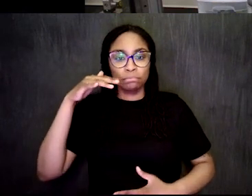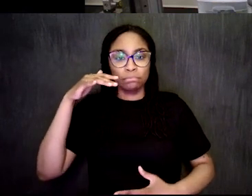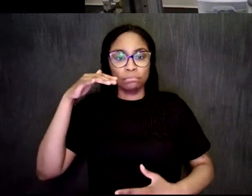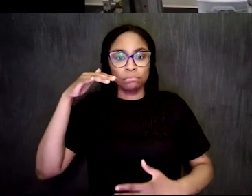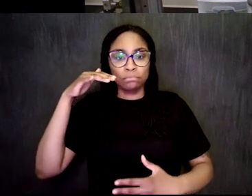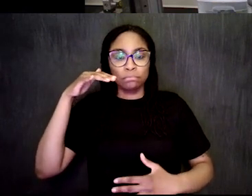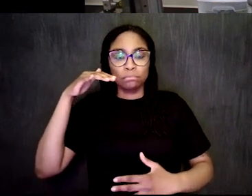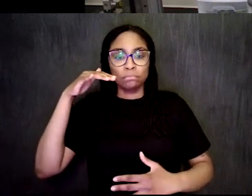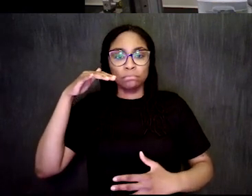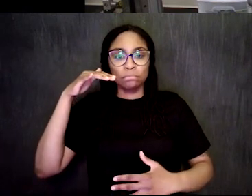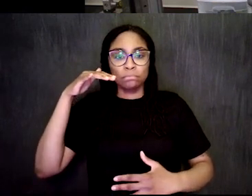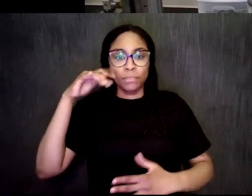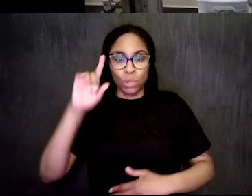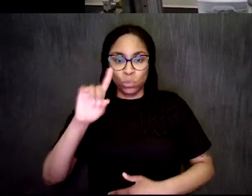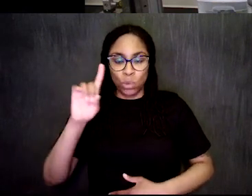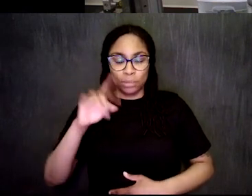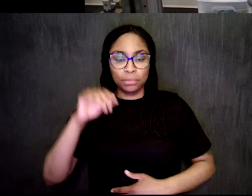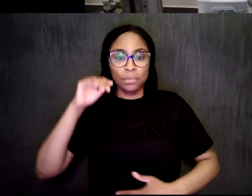Inhale.